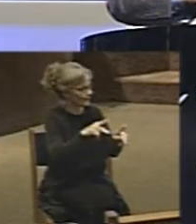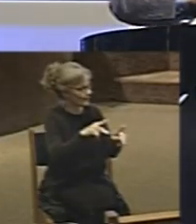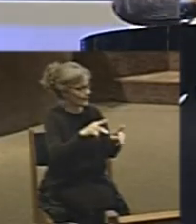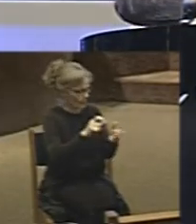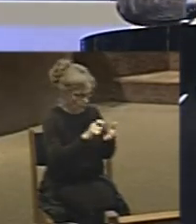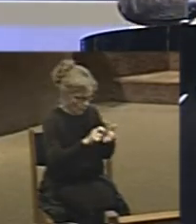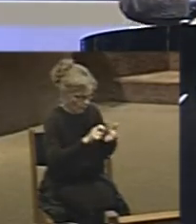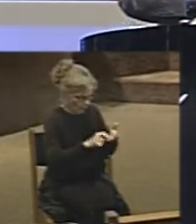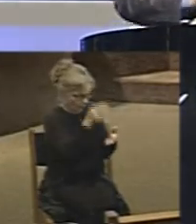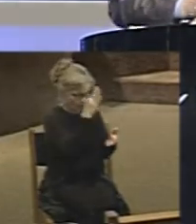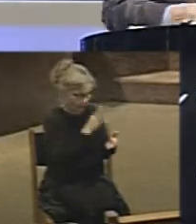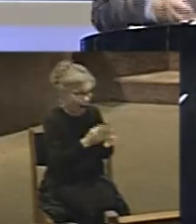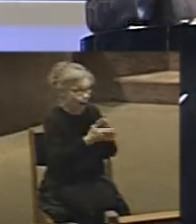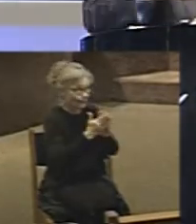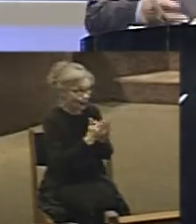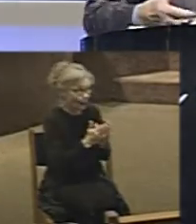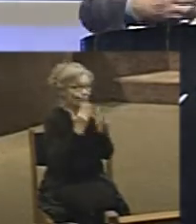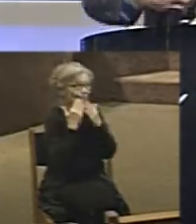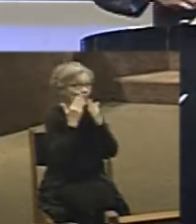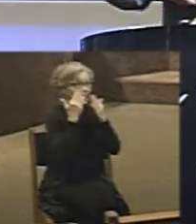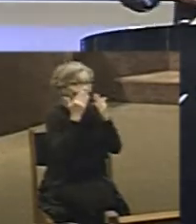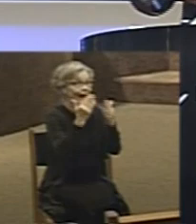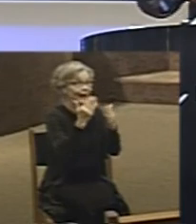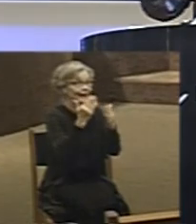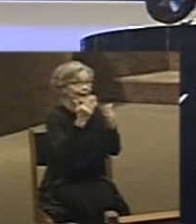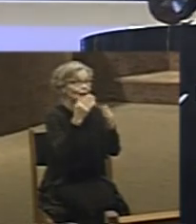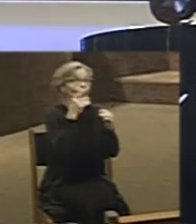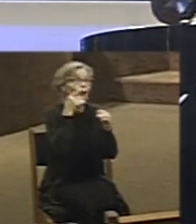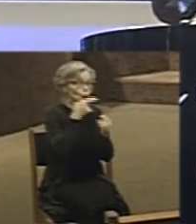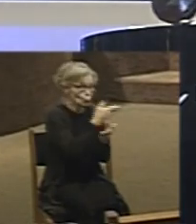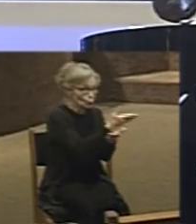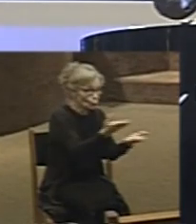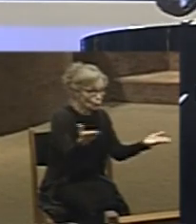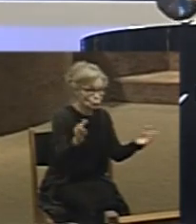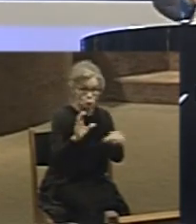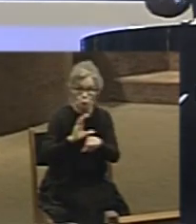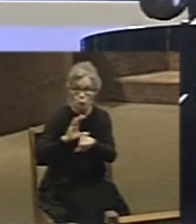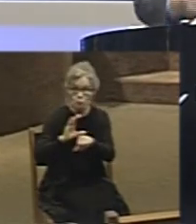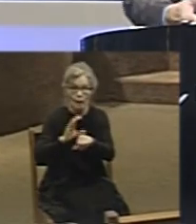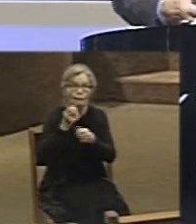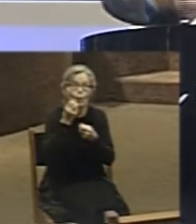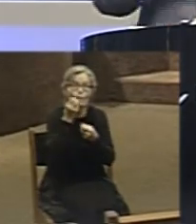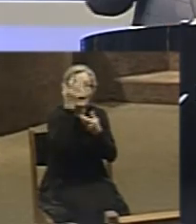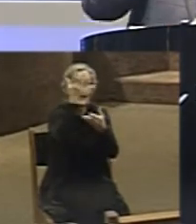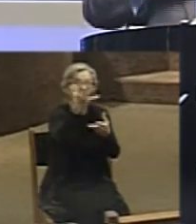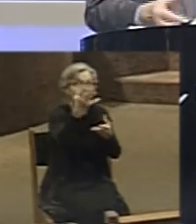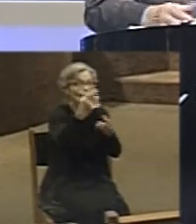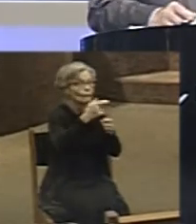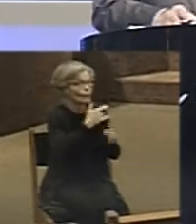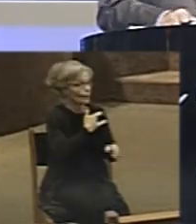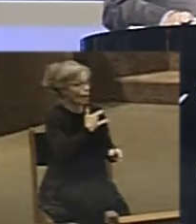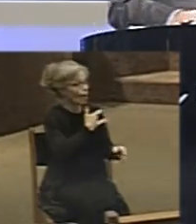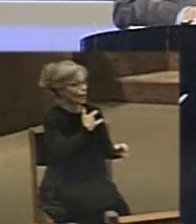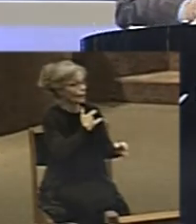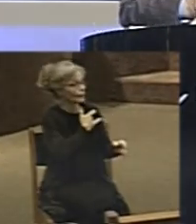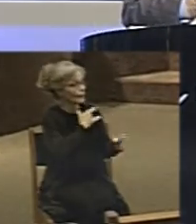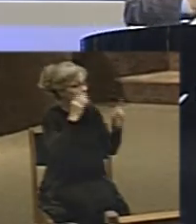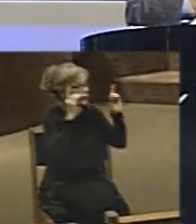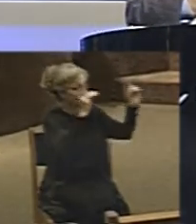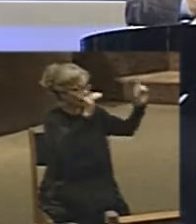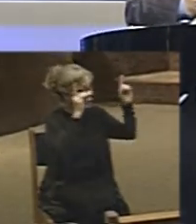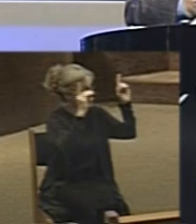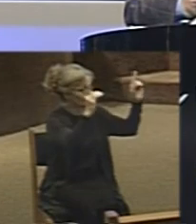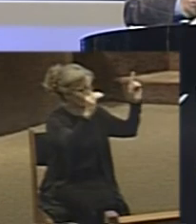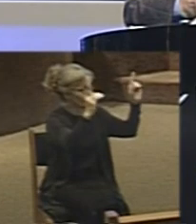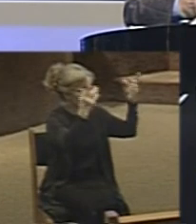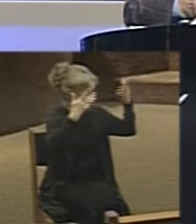sin, but ye have obeyed from the heart that form of doctrine which was